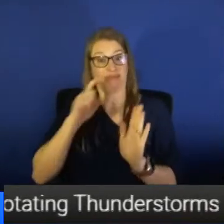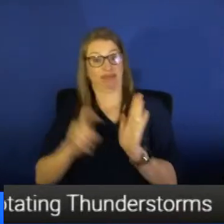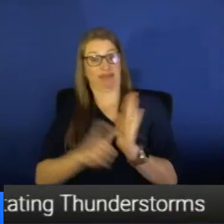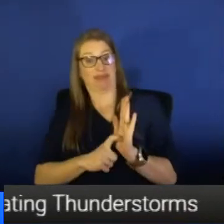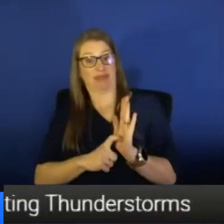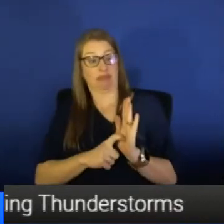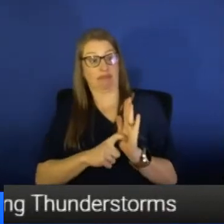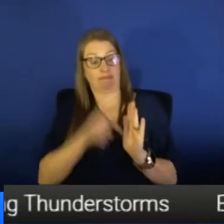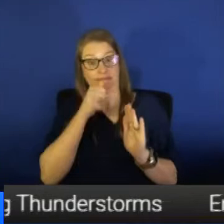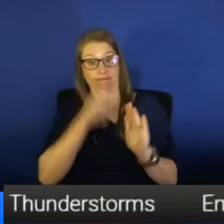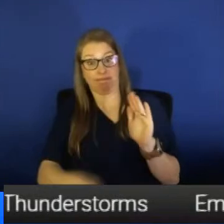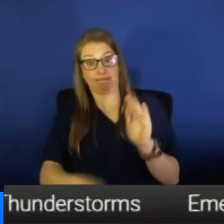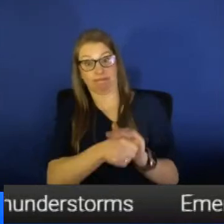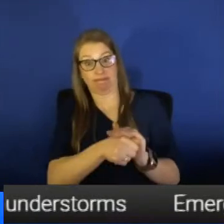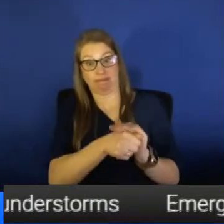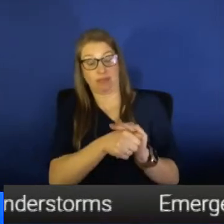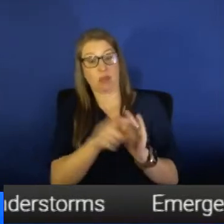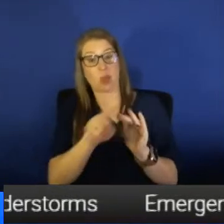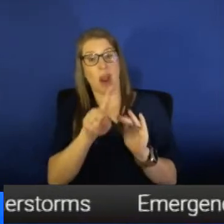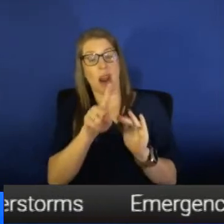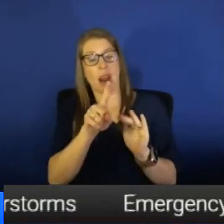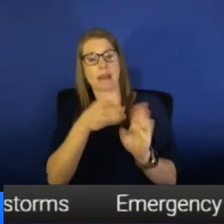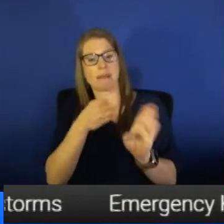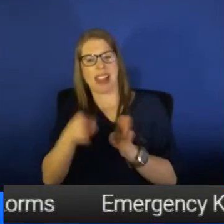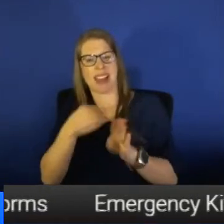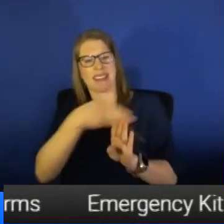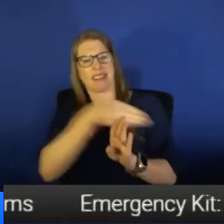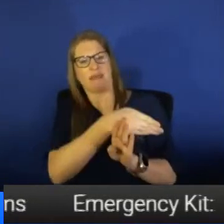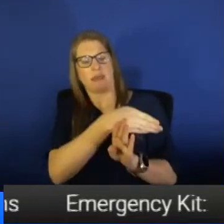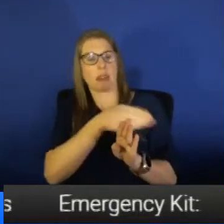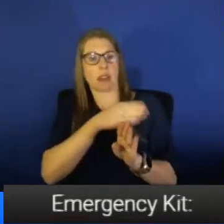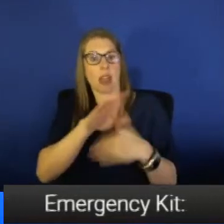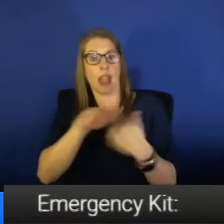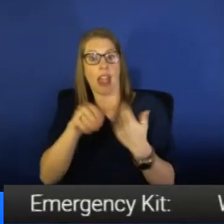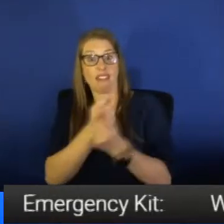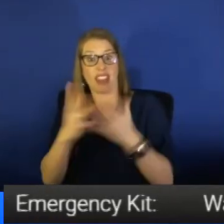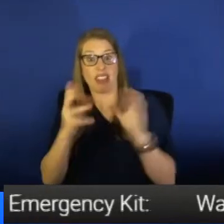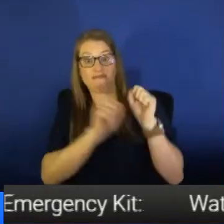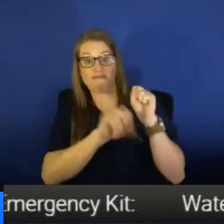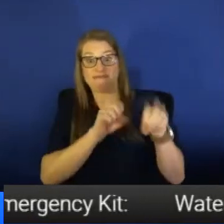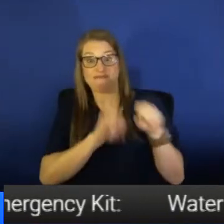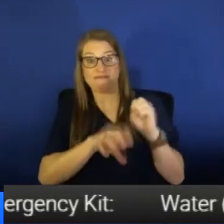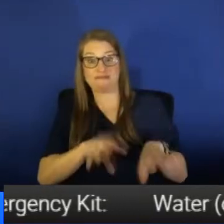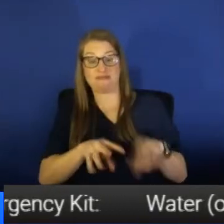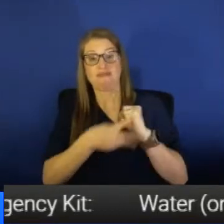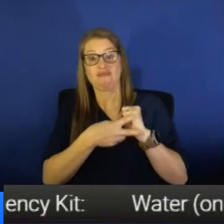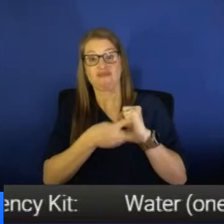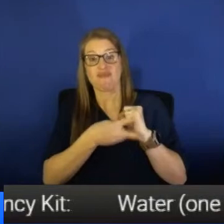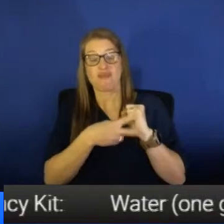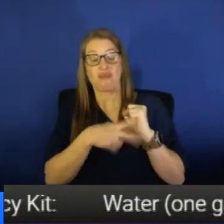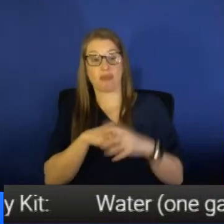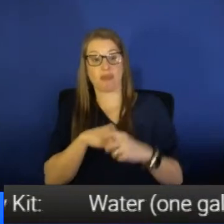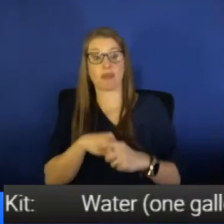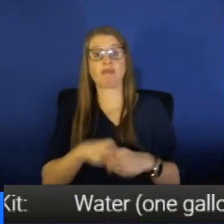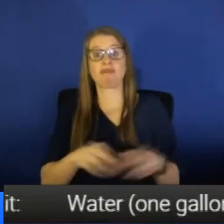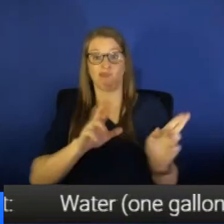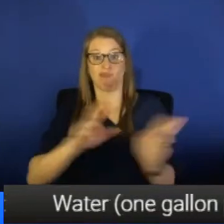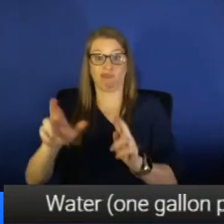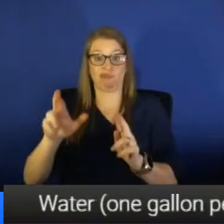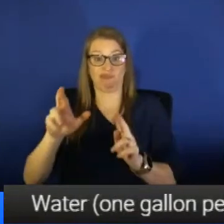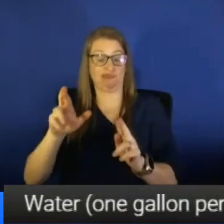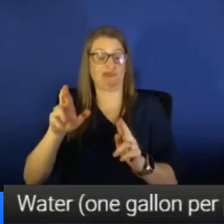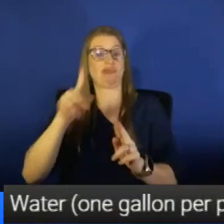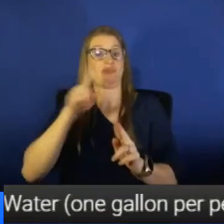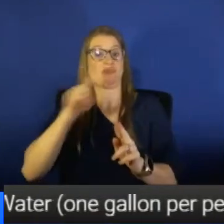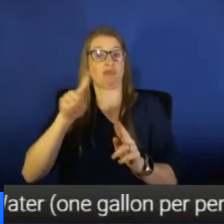locations, pre-planning, getting all of those items into your sheltering locations and being prepared and ready, and then sharing